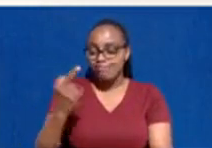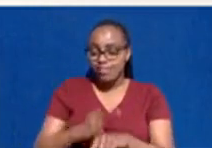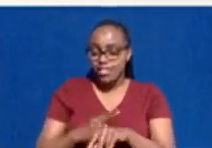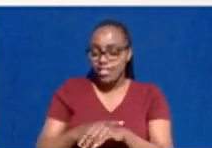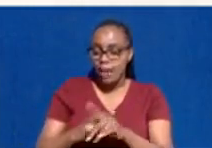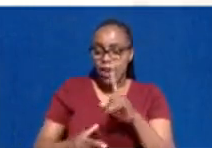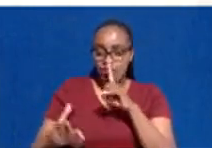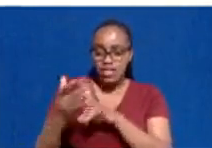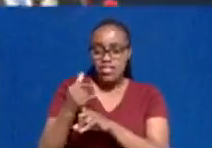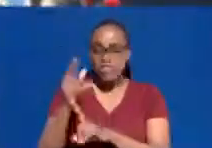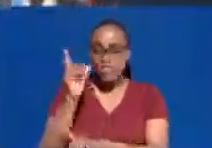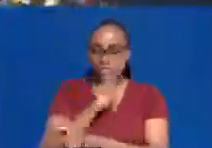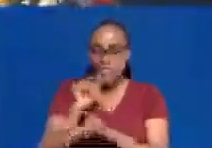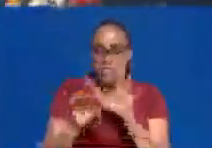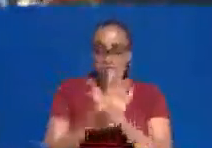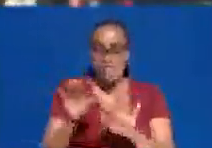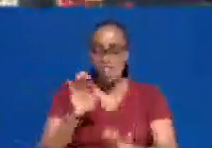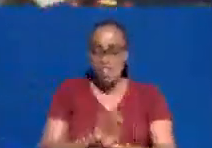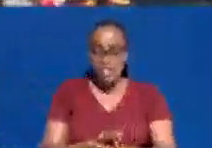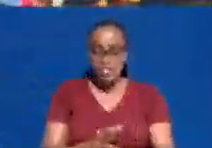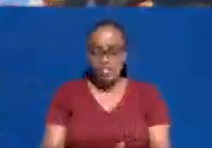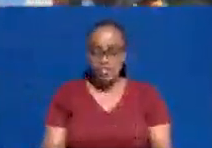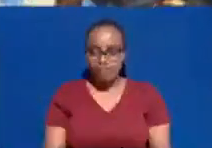well accomplished.